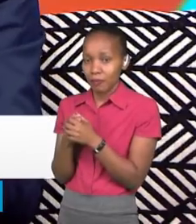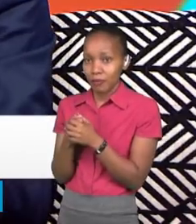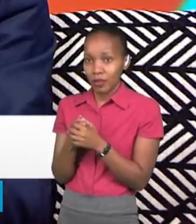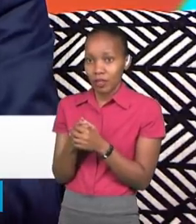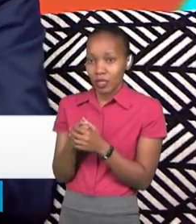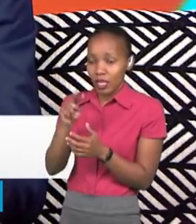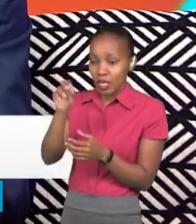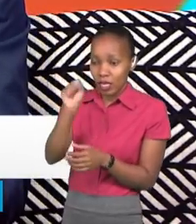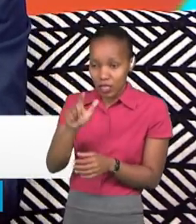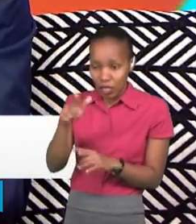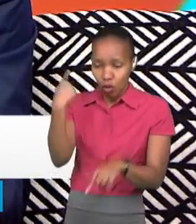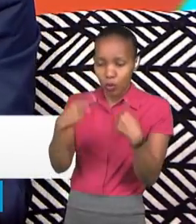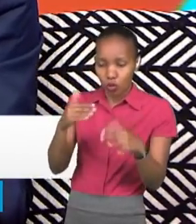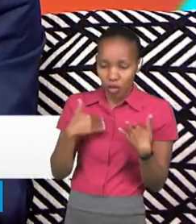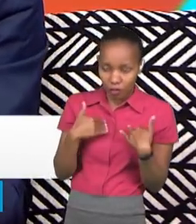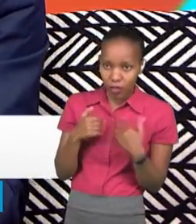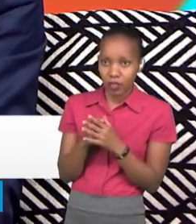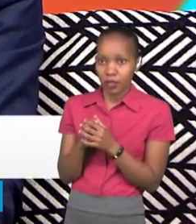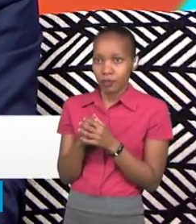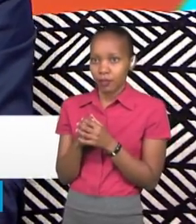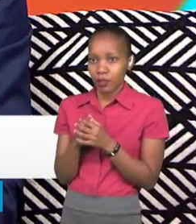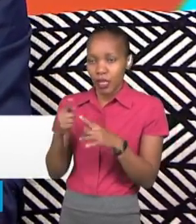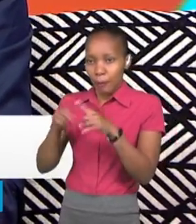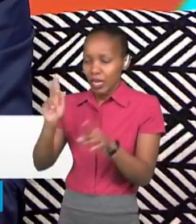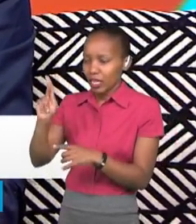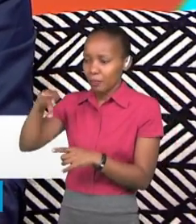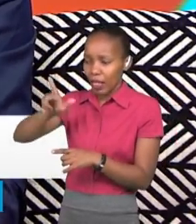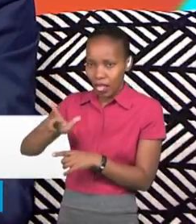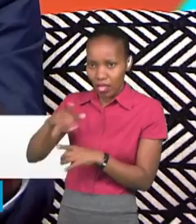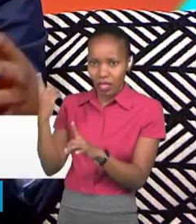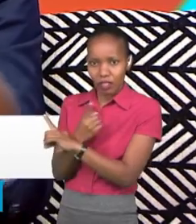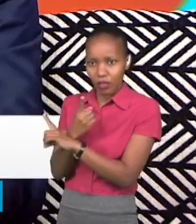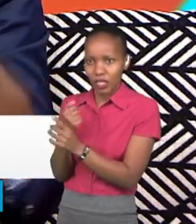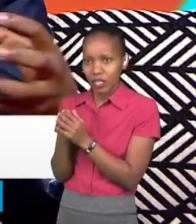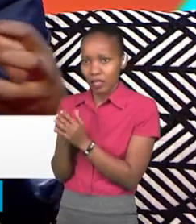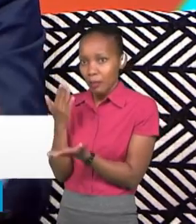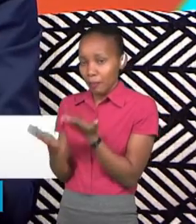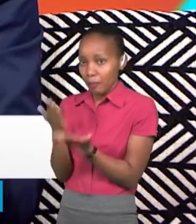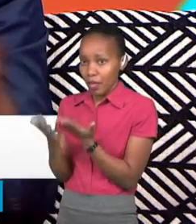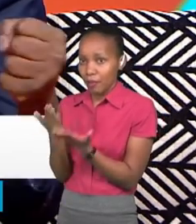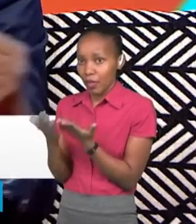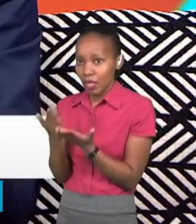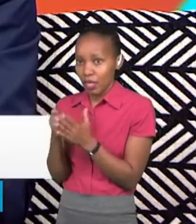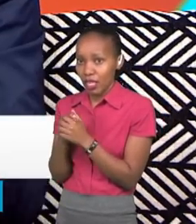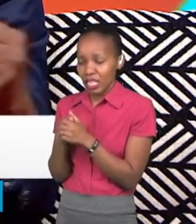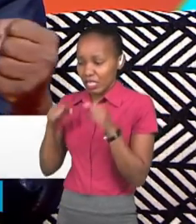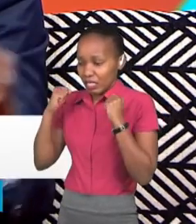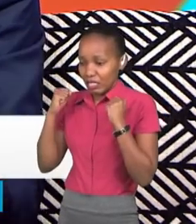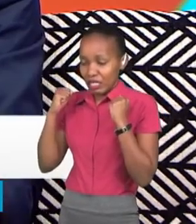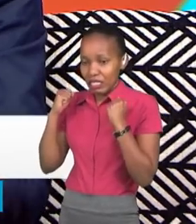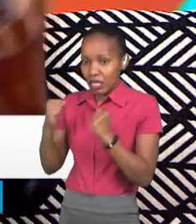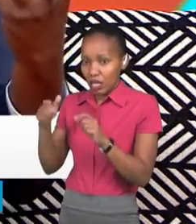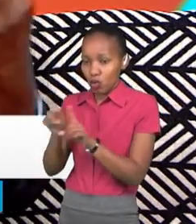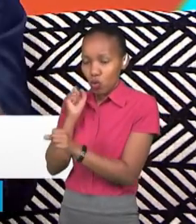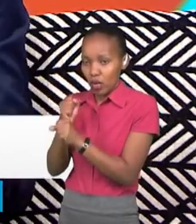know, NSL might be competitive, fast-paced and everything, but KPL is a different setup. Will it maybe be just kind of to strengthen up your squad? Will you